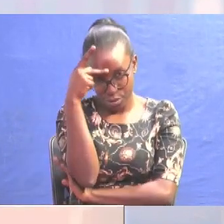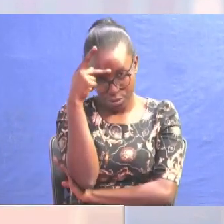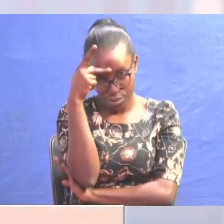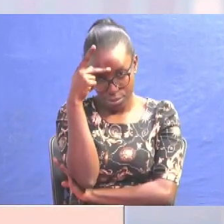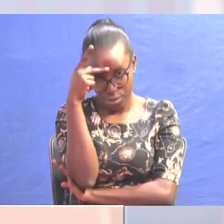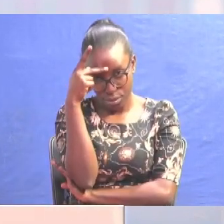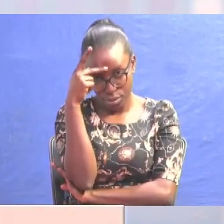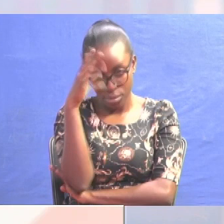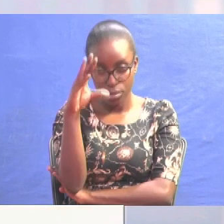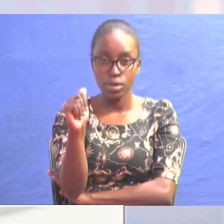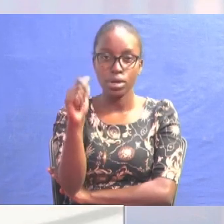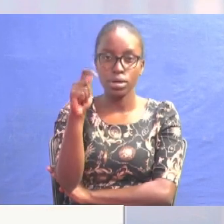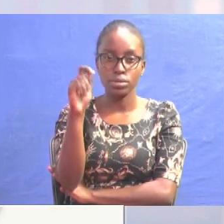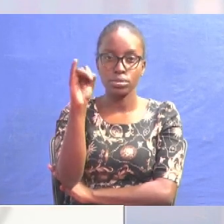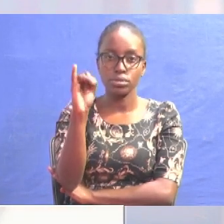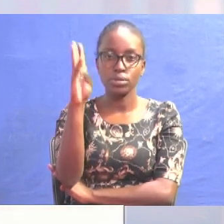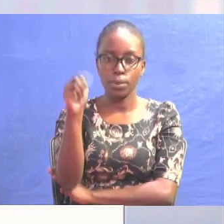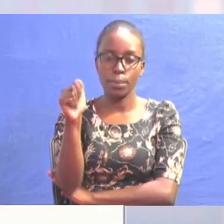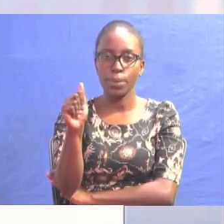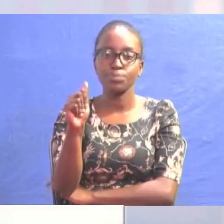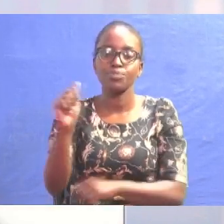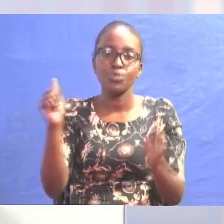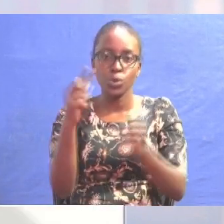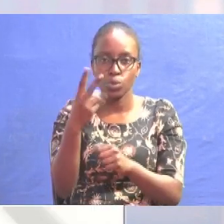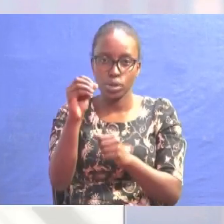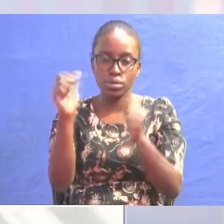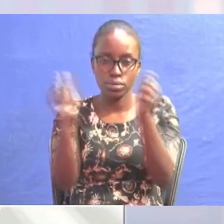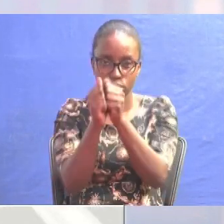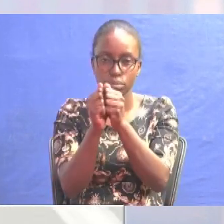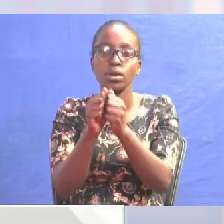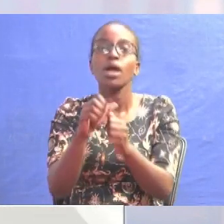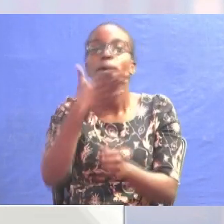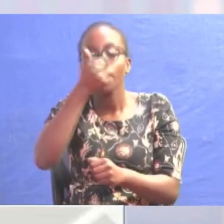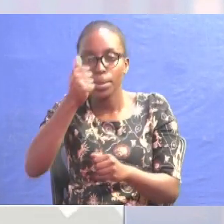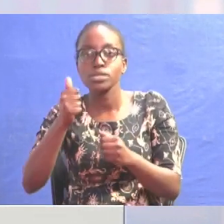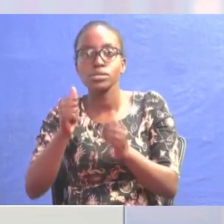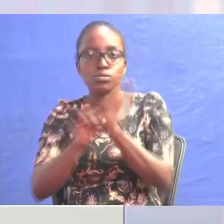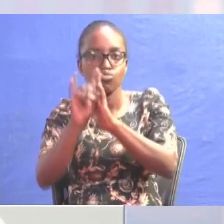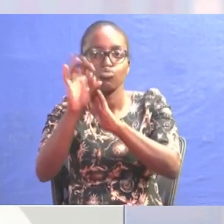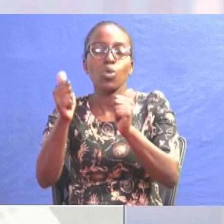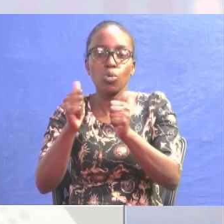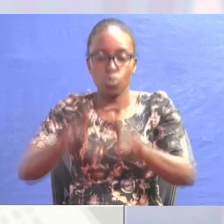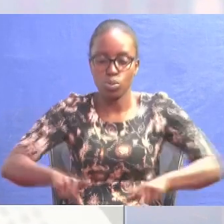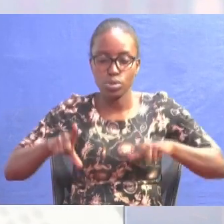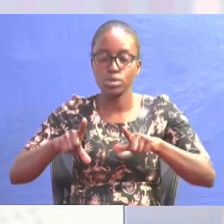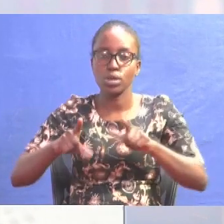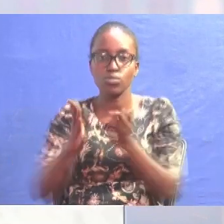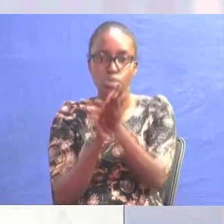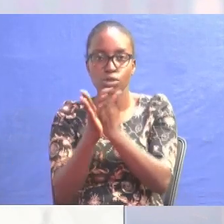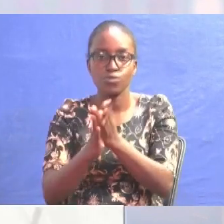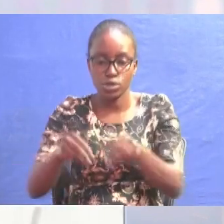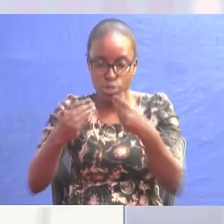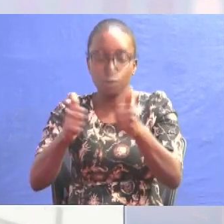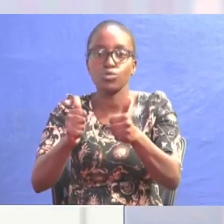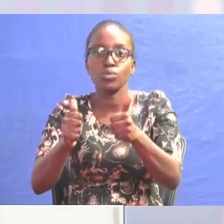Katiba 2010 came with a promise of better improvement of life, service delivery, bringing services closer to the